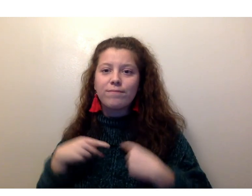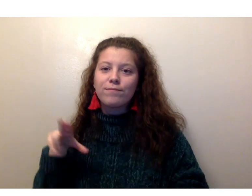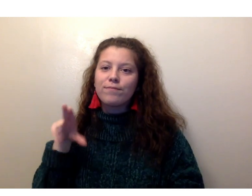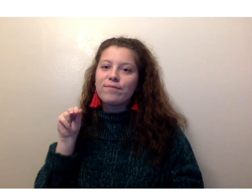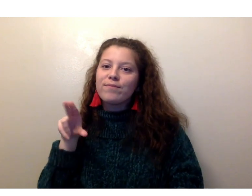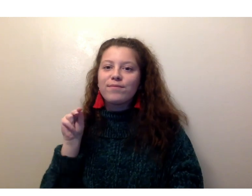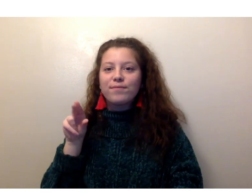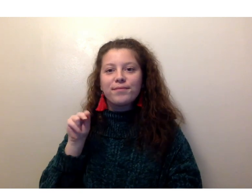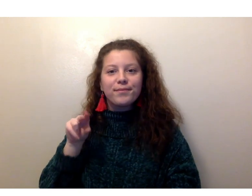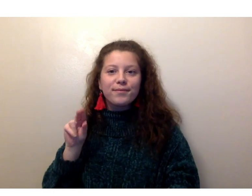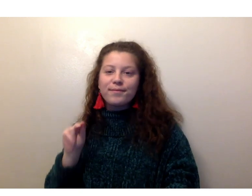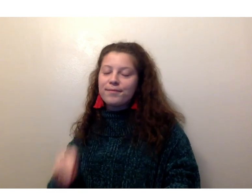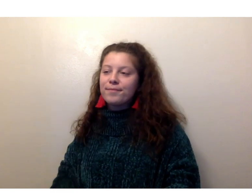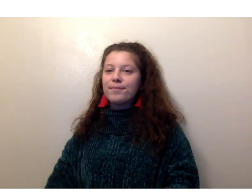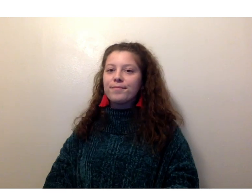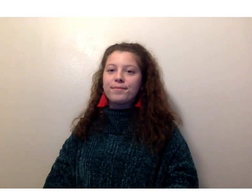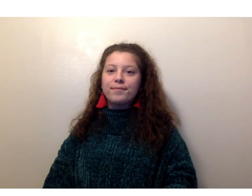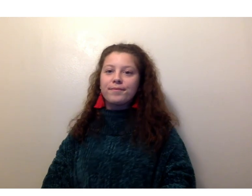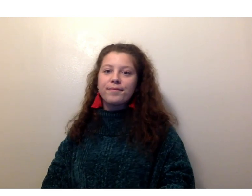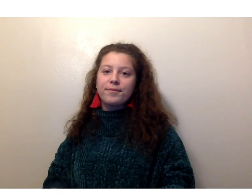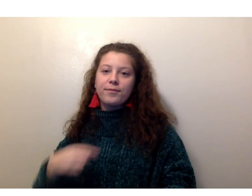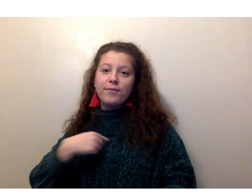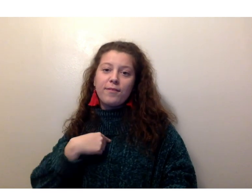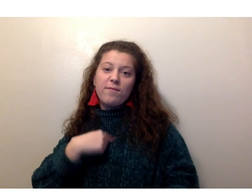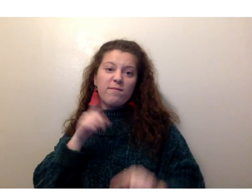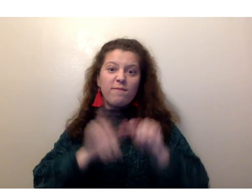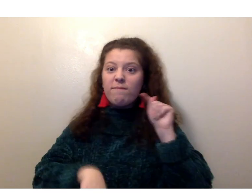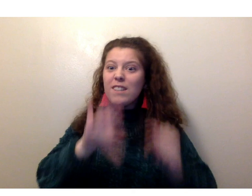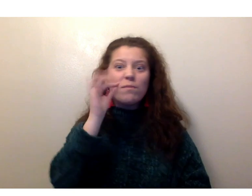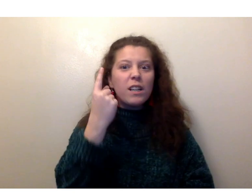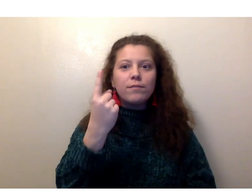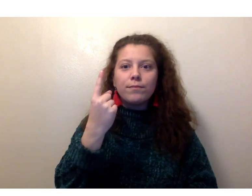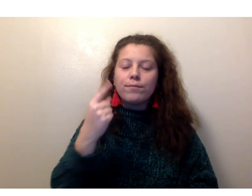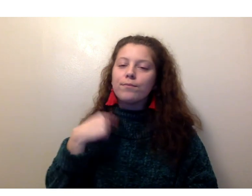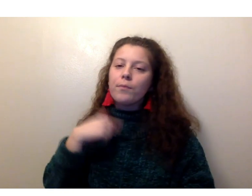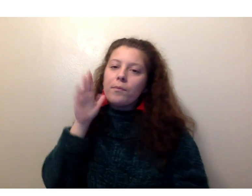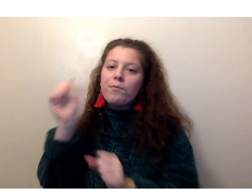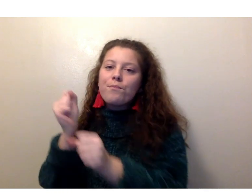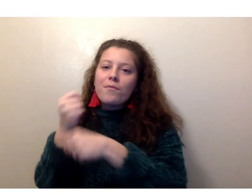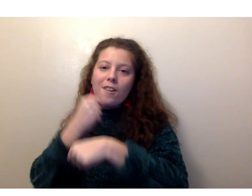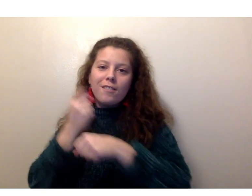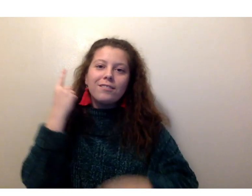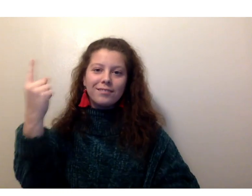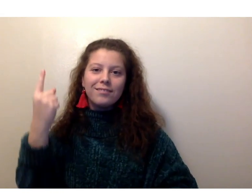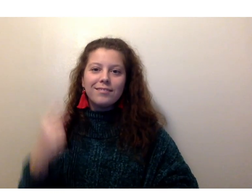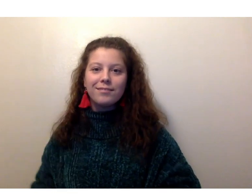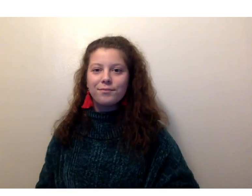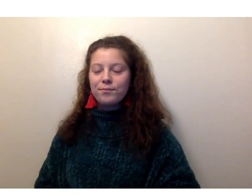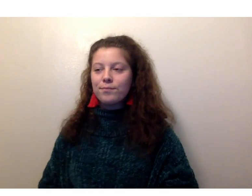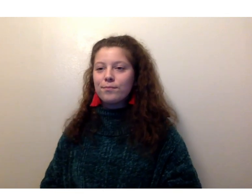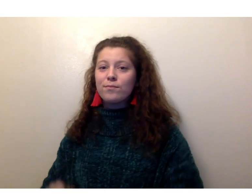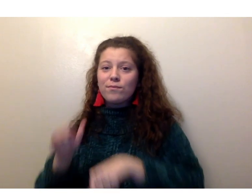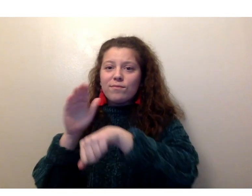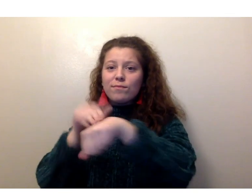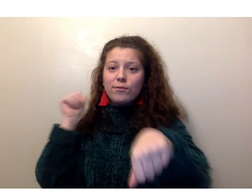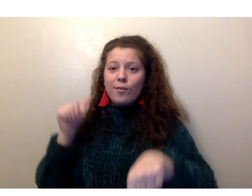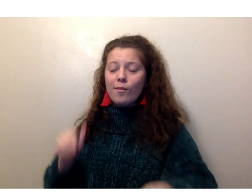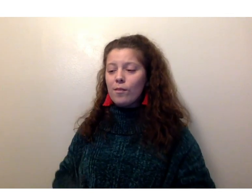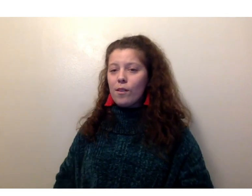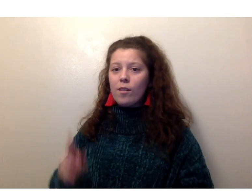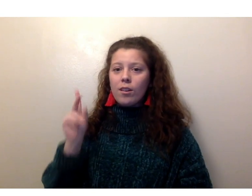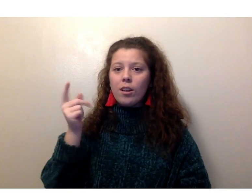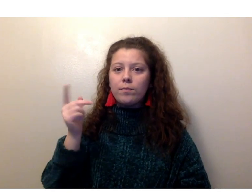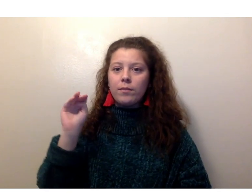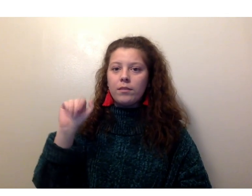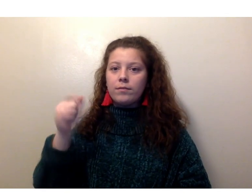found. Did that stop the Grinch? No, the Grinch simply said. If I can't find a reindeer, I'll make one